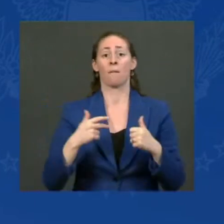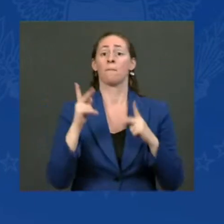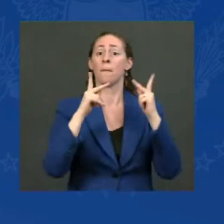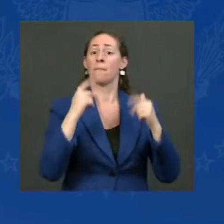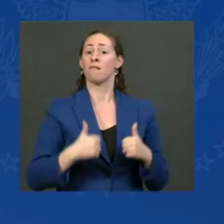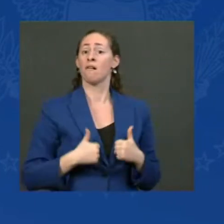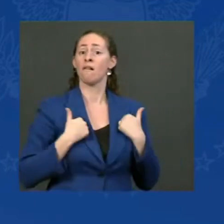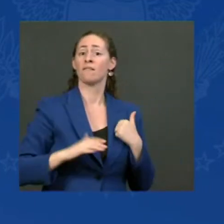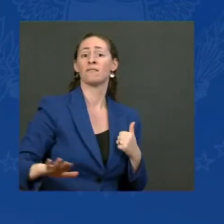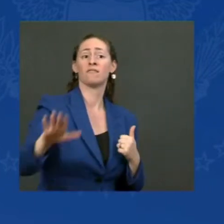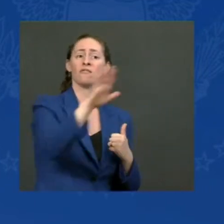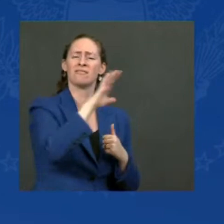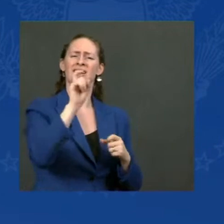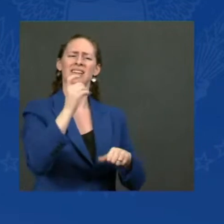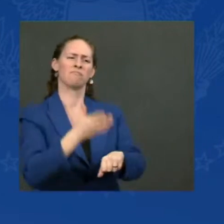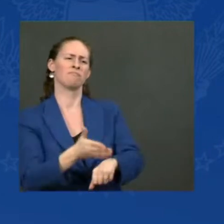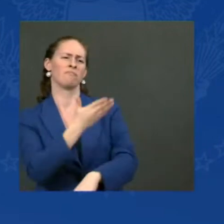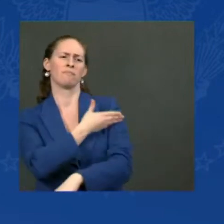Democratic People's Republic of Korea.